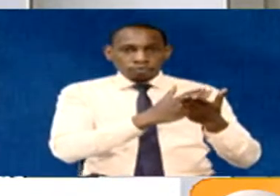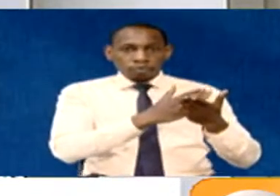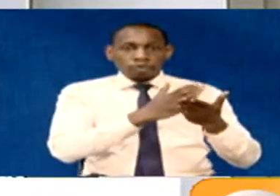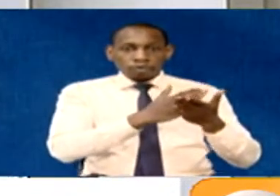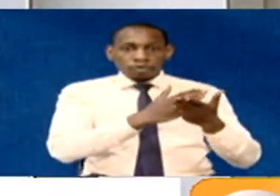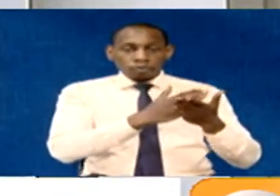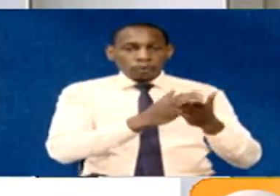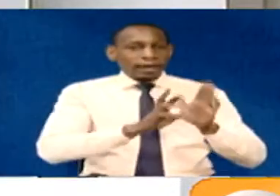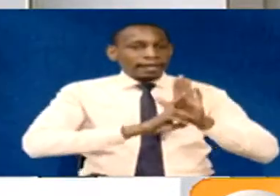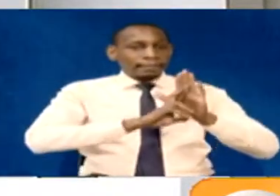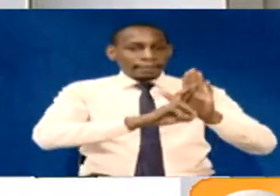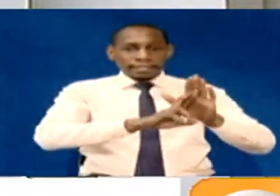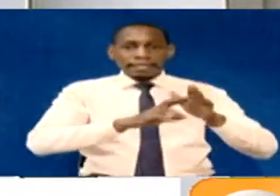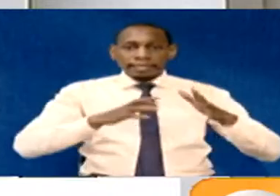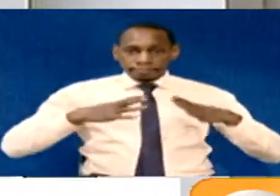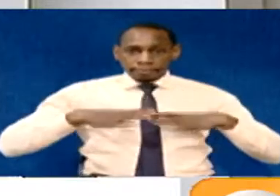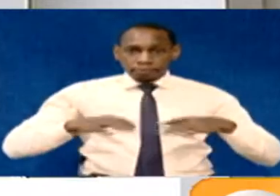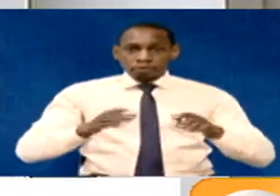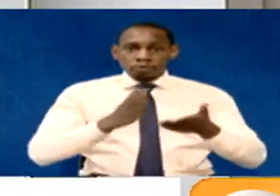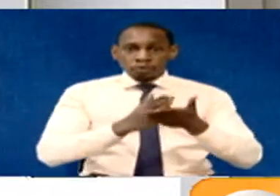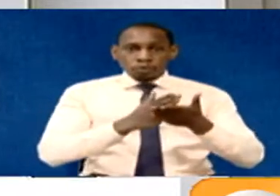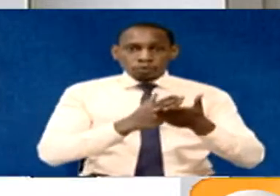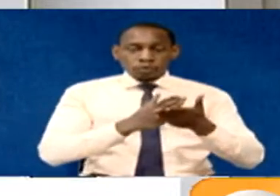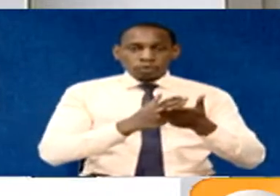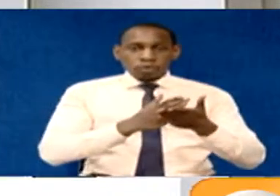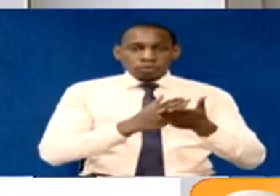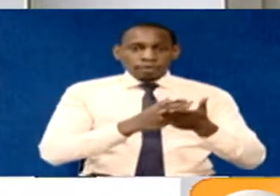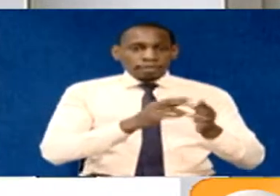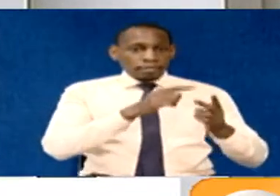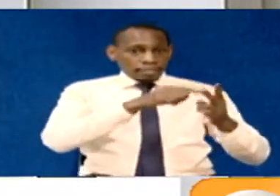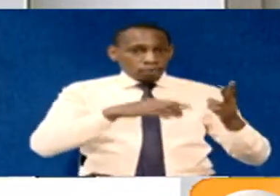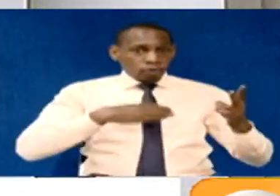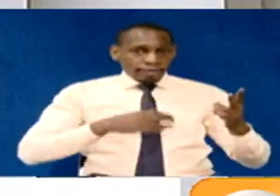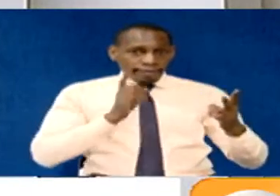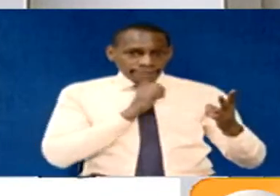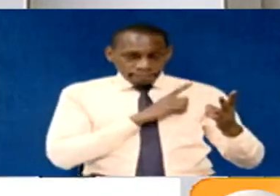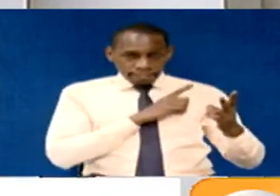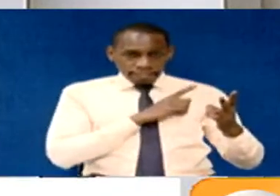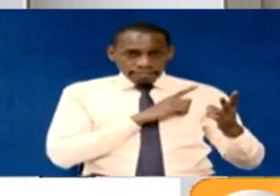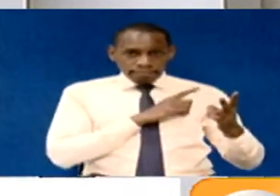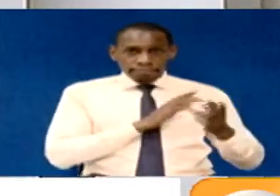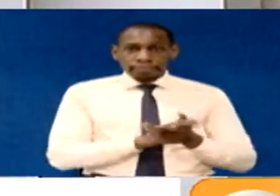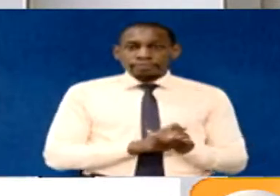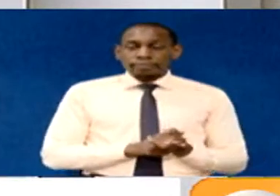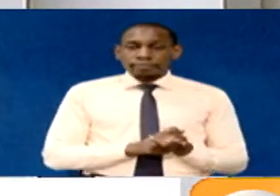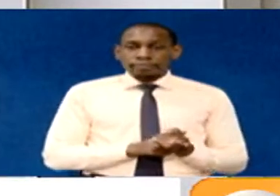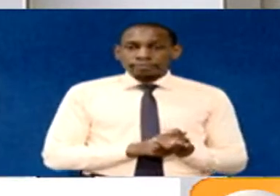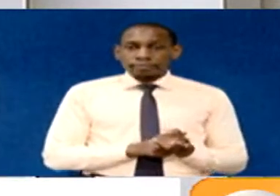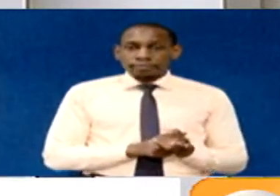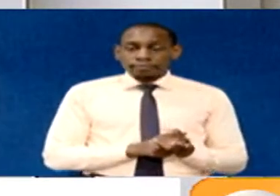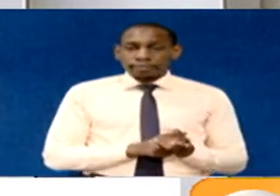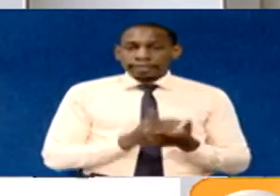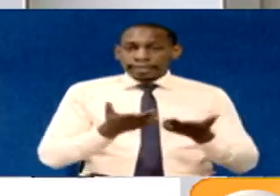voices. They are speaking from retirement. And in terms